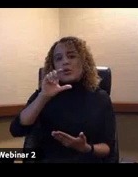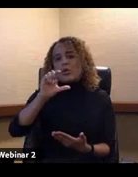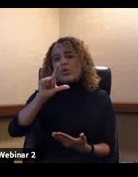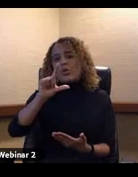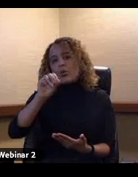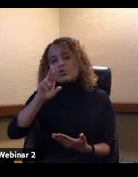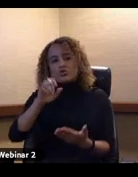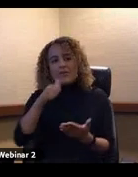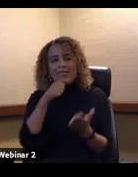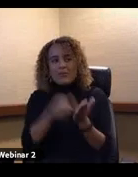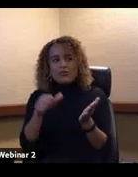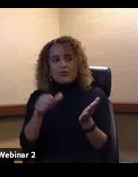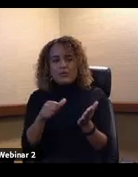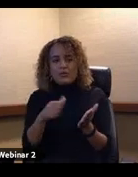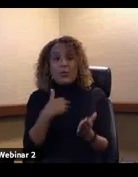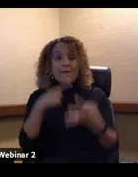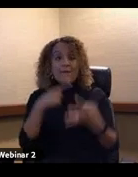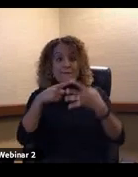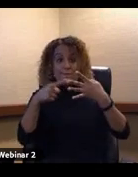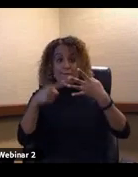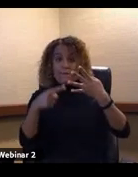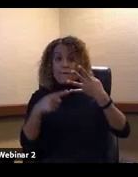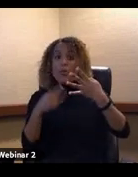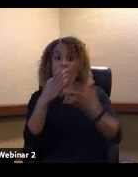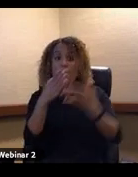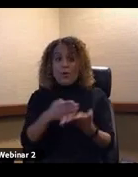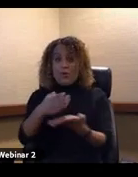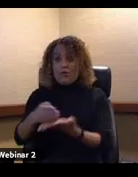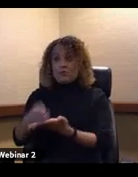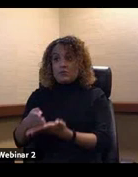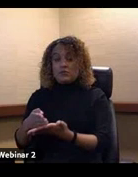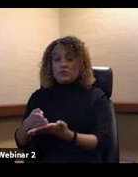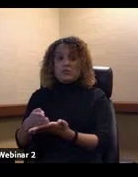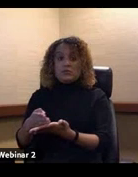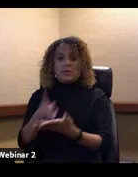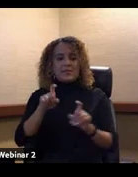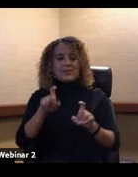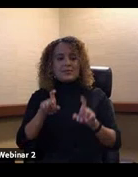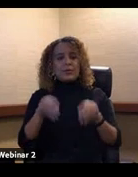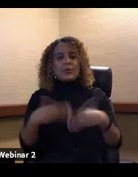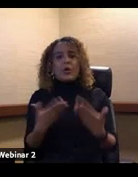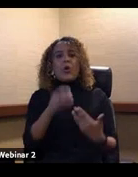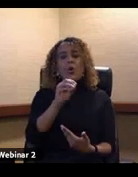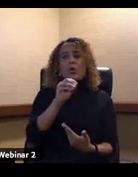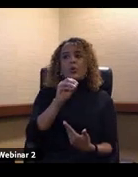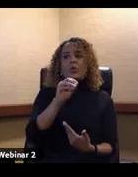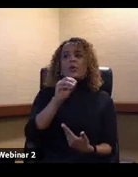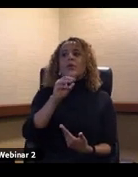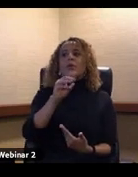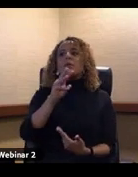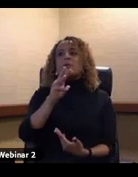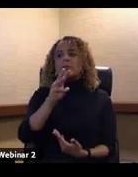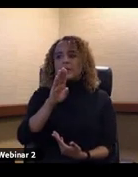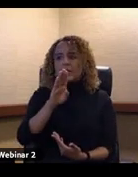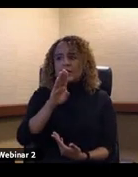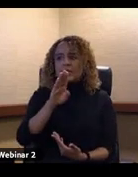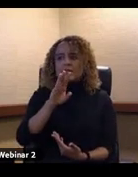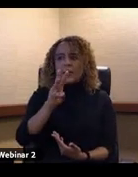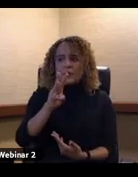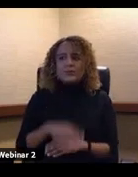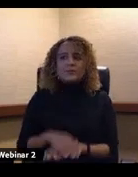like to highlight that there are 4 parts of the disclosure letter and that must be provided to OVW in order